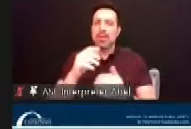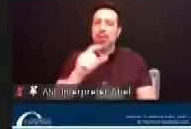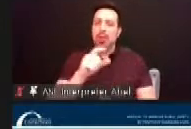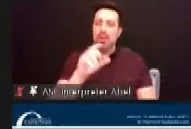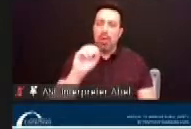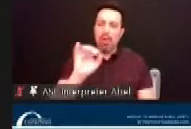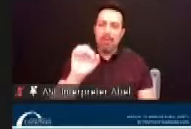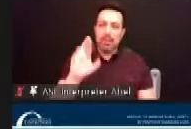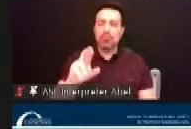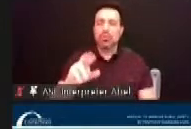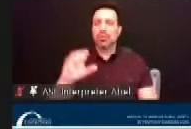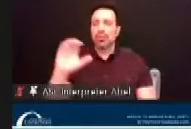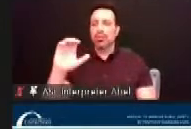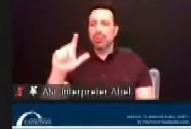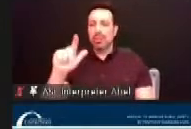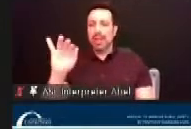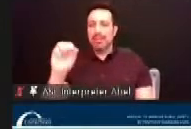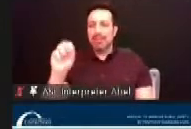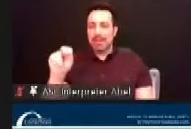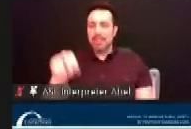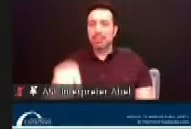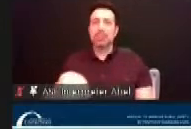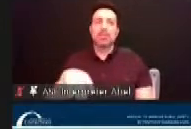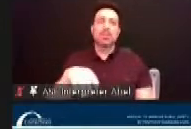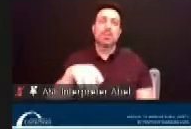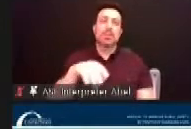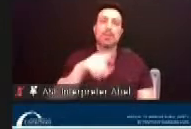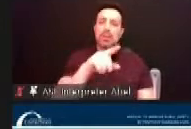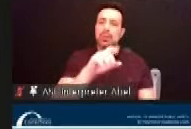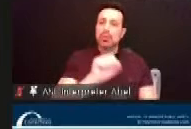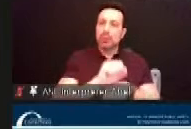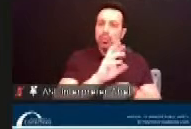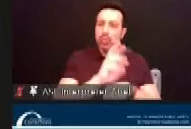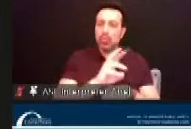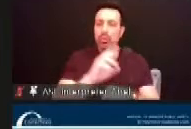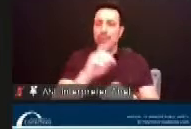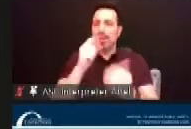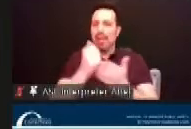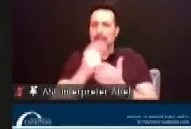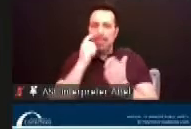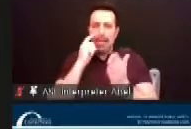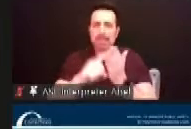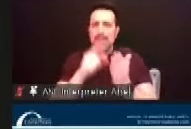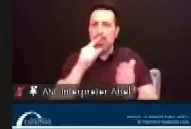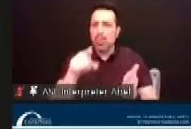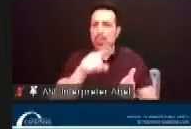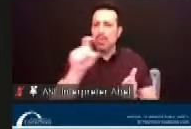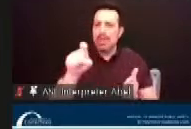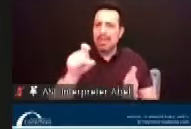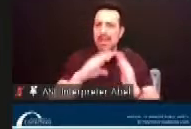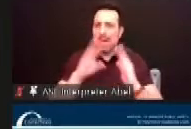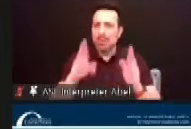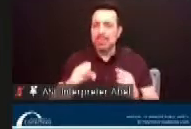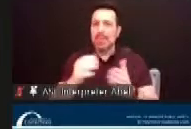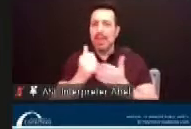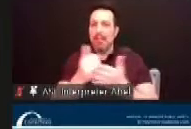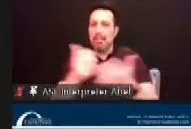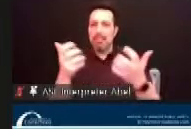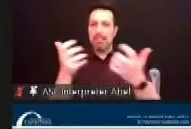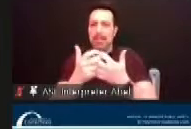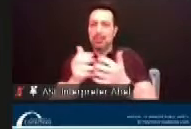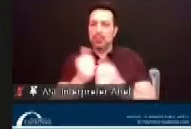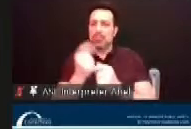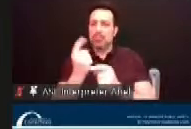counselors and the facility social workers identify people that housing and then help match it up with appropriate